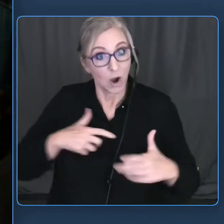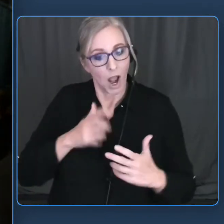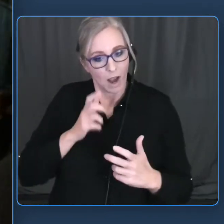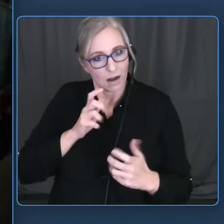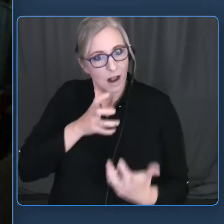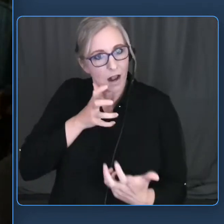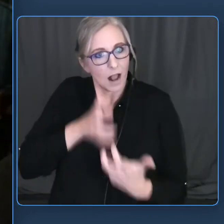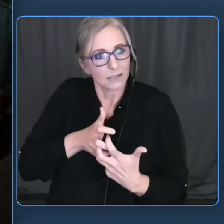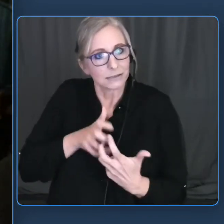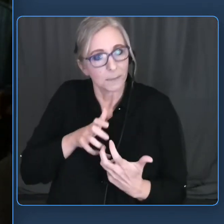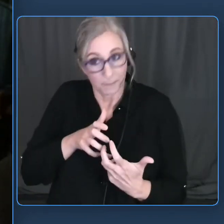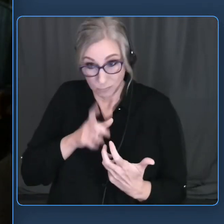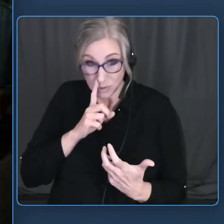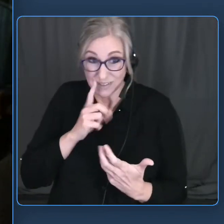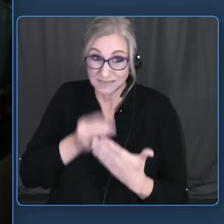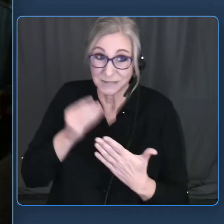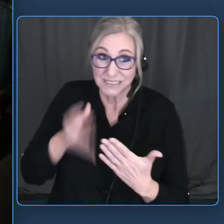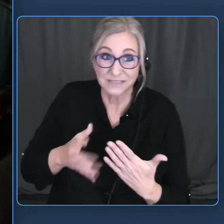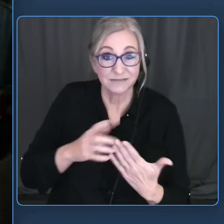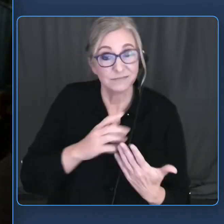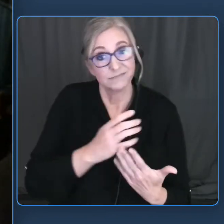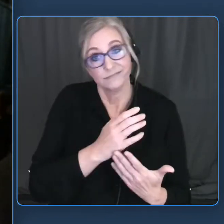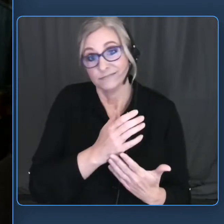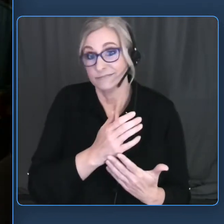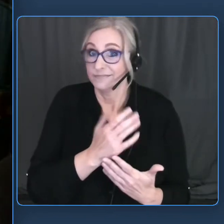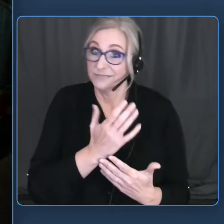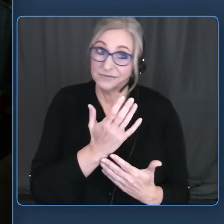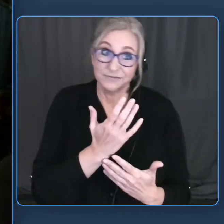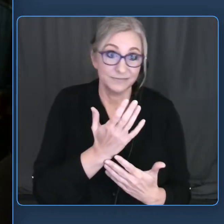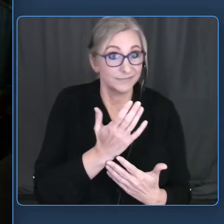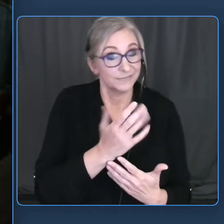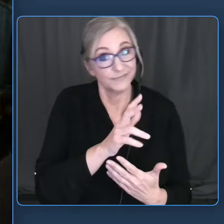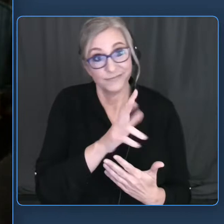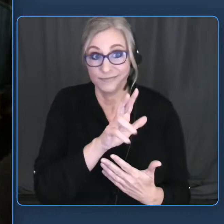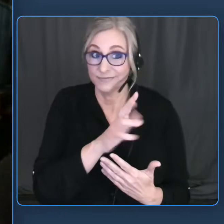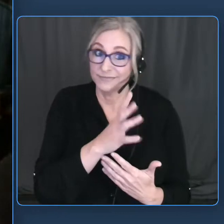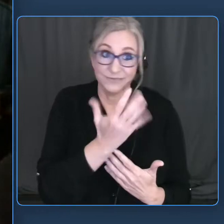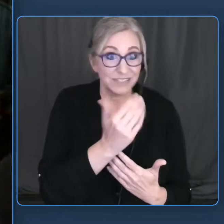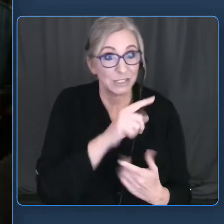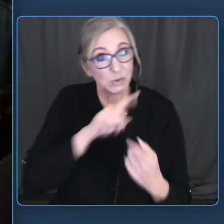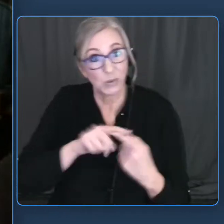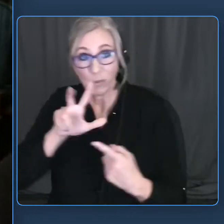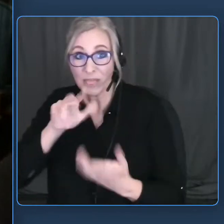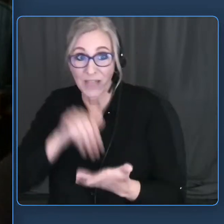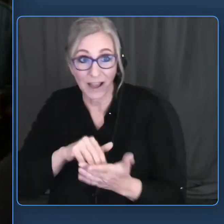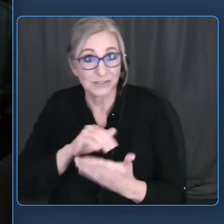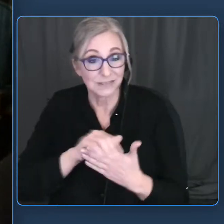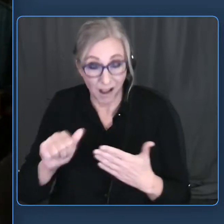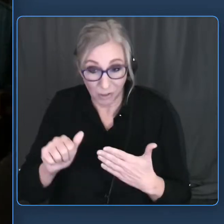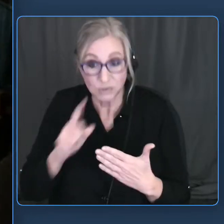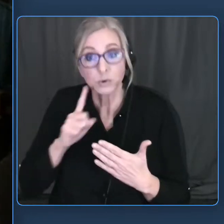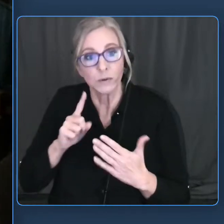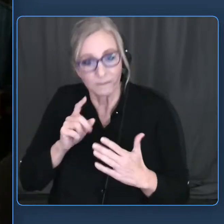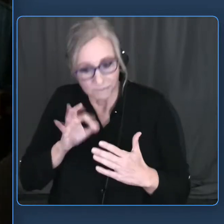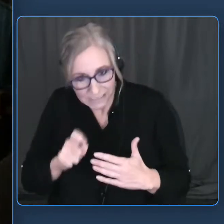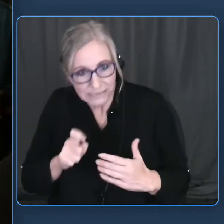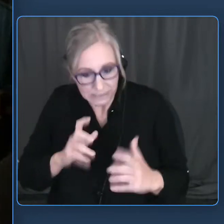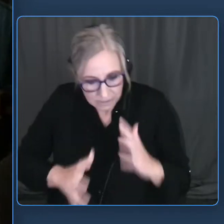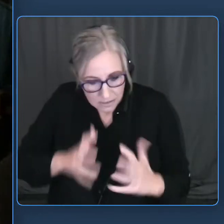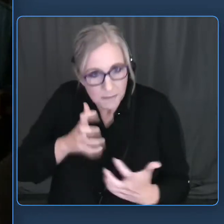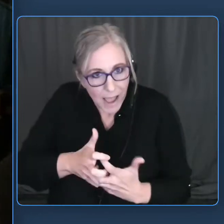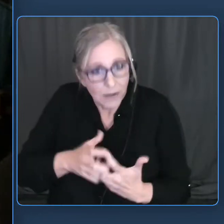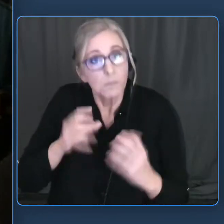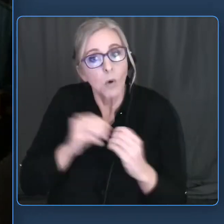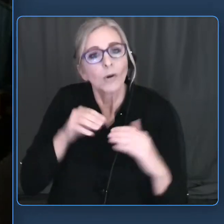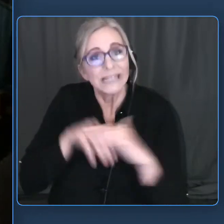custom and they can cost, anywhere from $1,500 to $3,000 based on what I'm trying to get done to the chair to make it easier for me